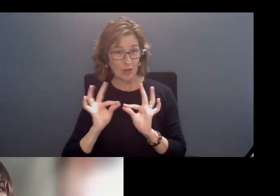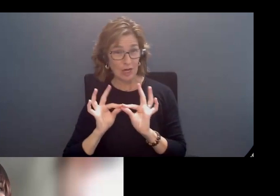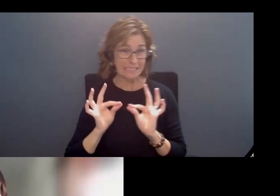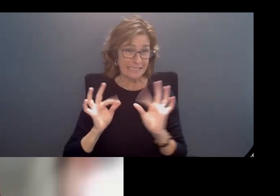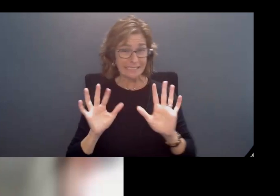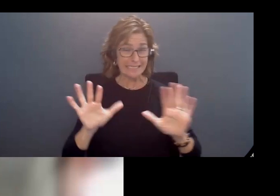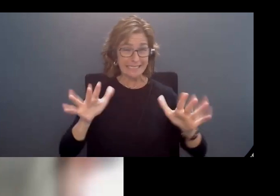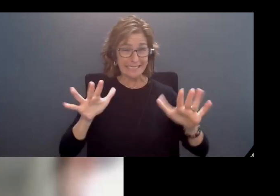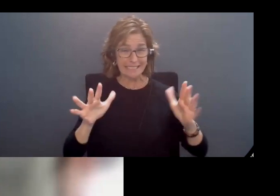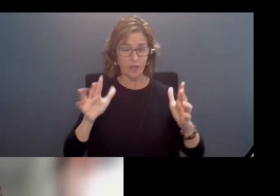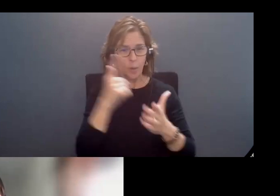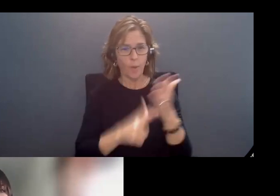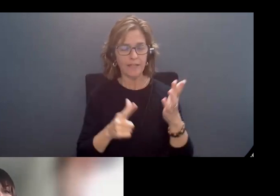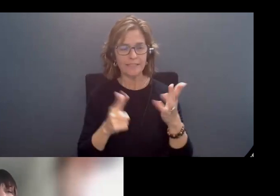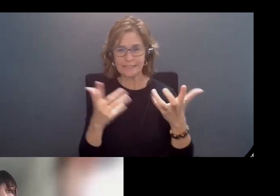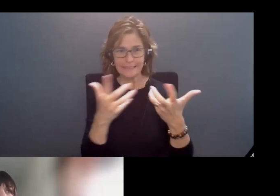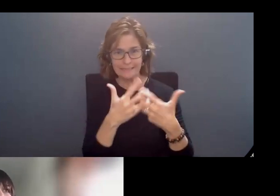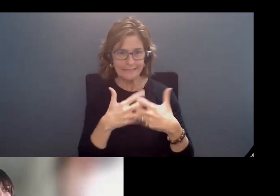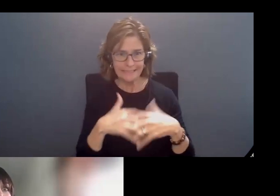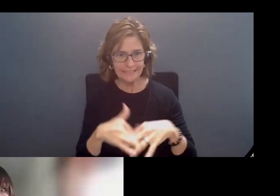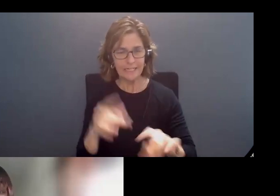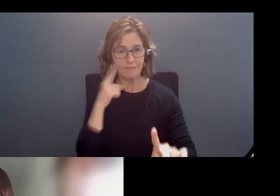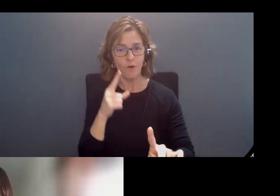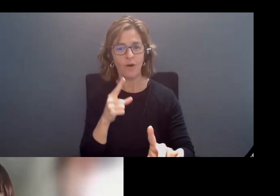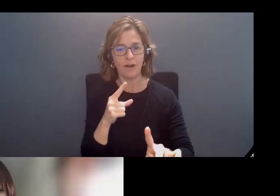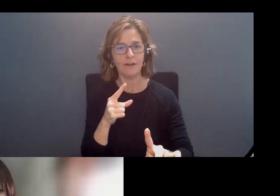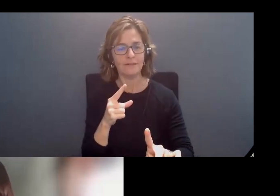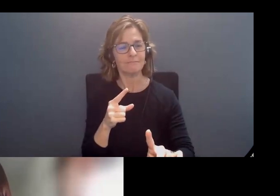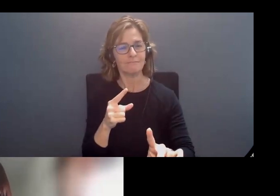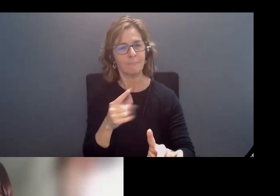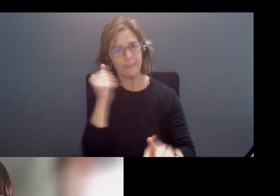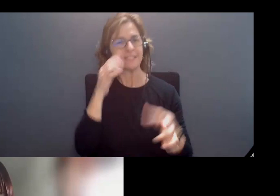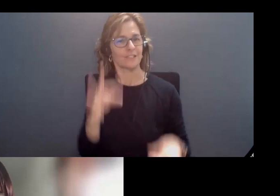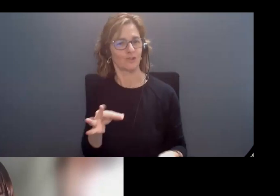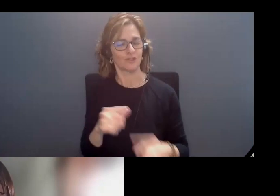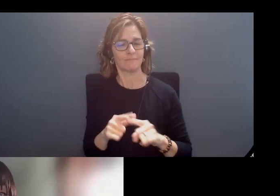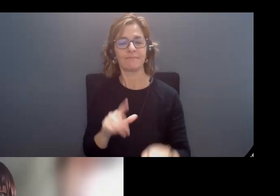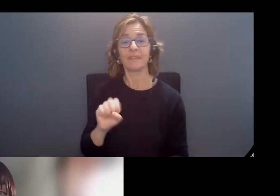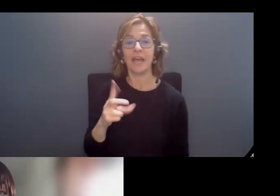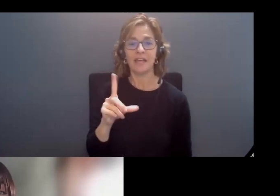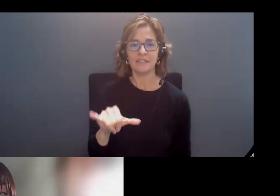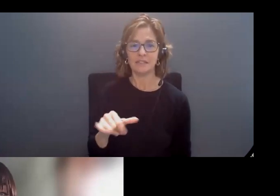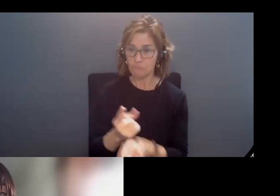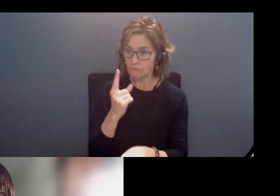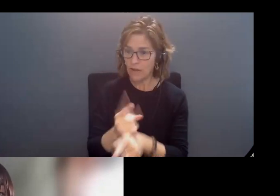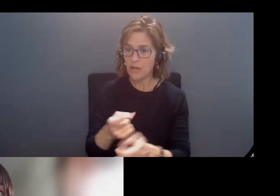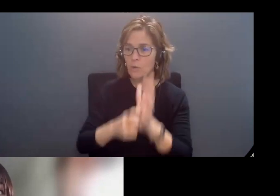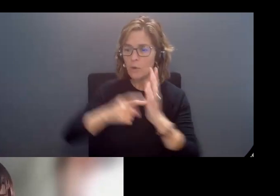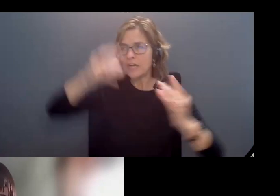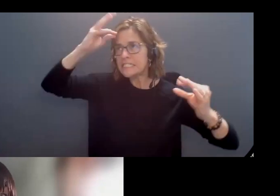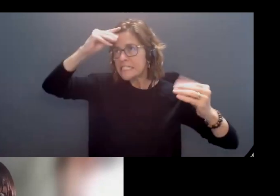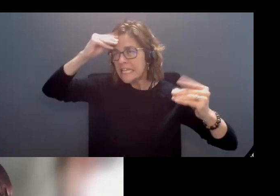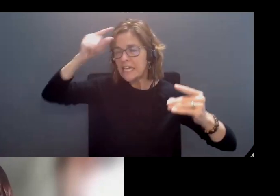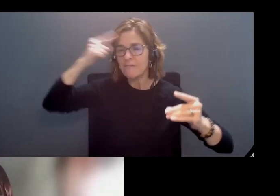Yeah, definitely requires a lot of critical thinking skills and planning ahead to see, you know, what might be